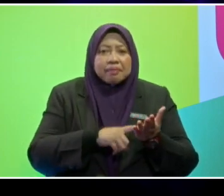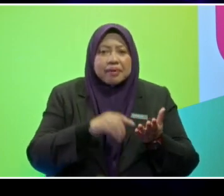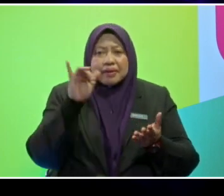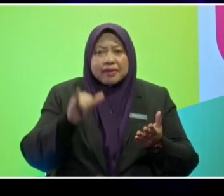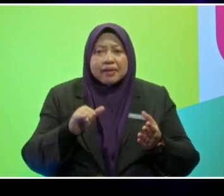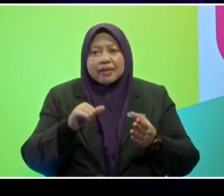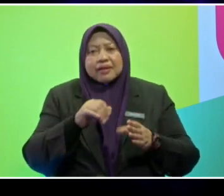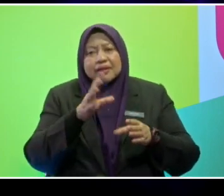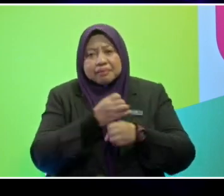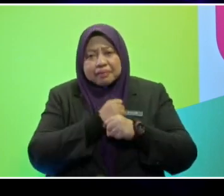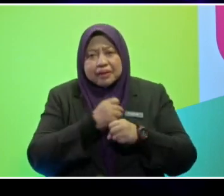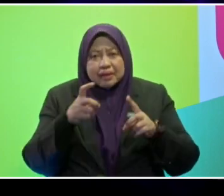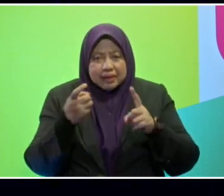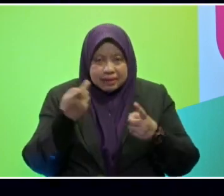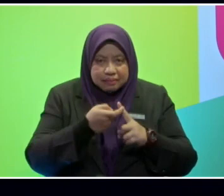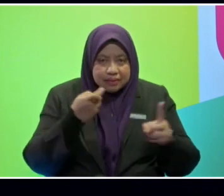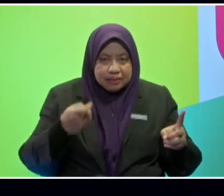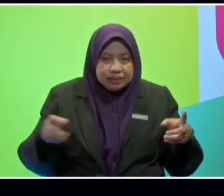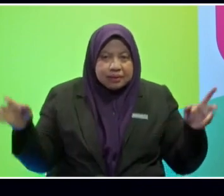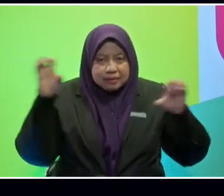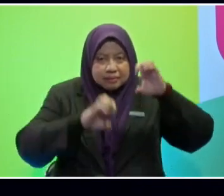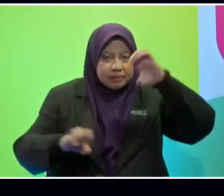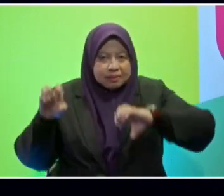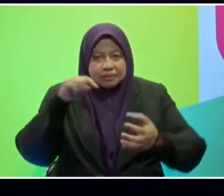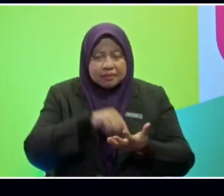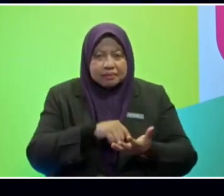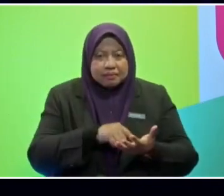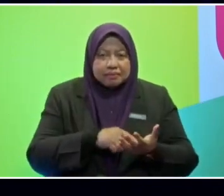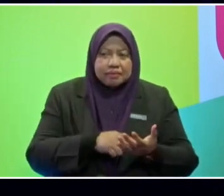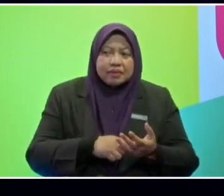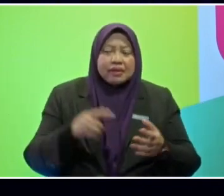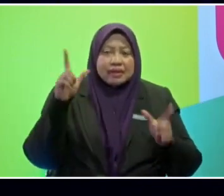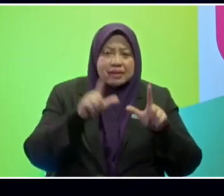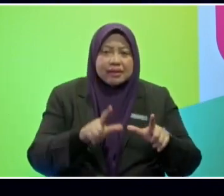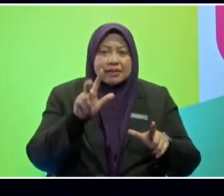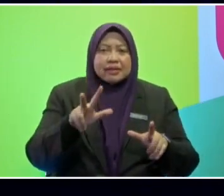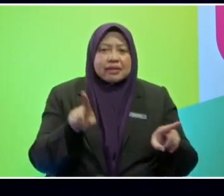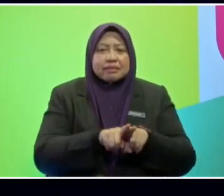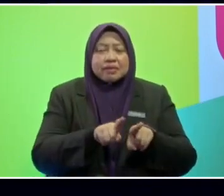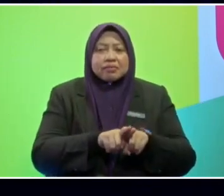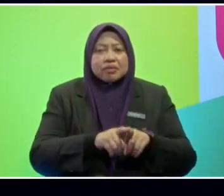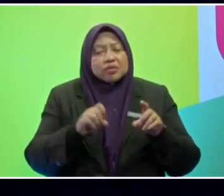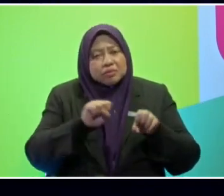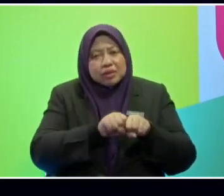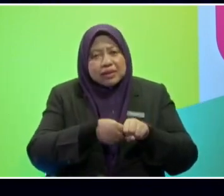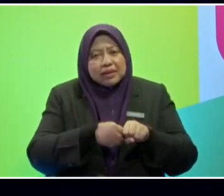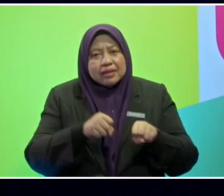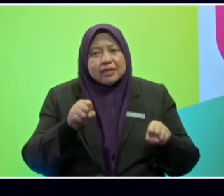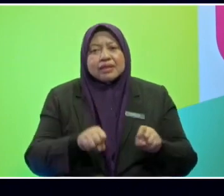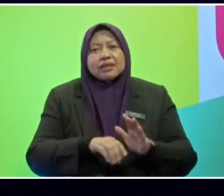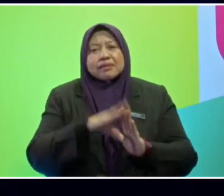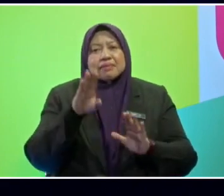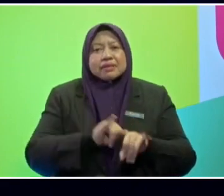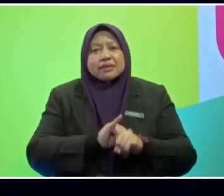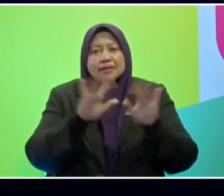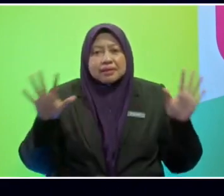in front of Okay. the Box. screen. Yeah. Okay. Wait, sorry. All Okay.